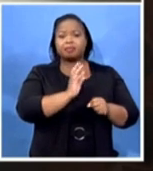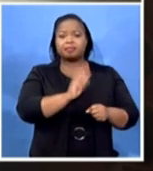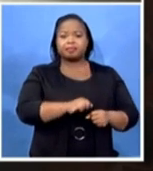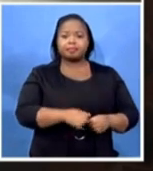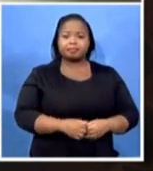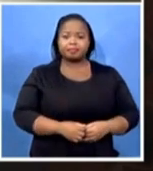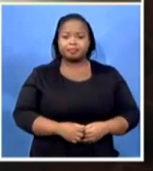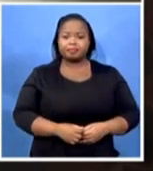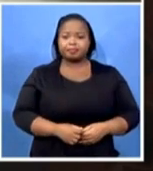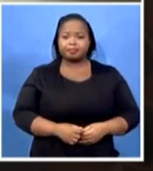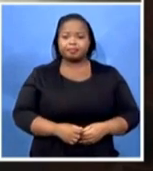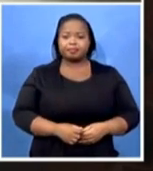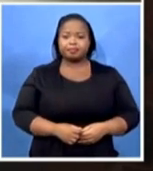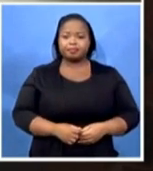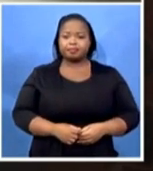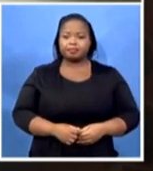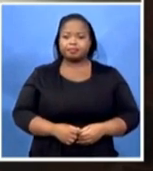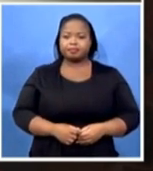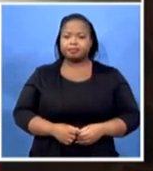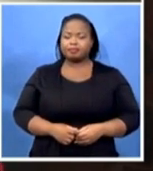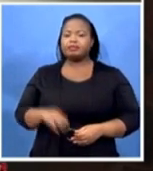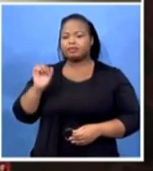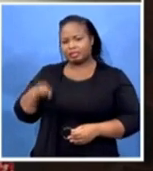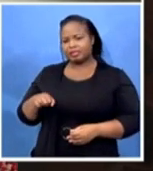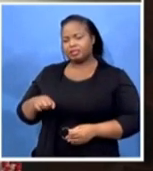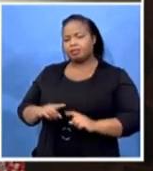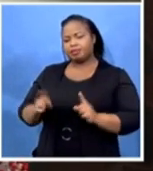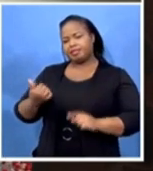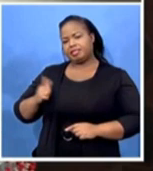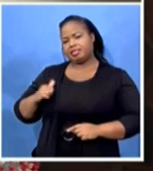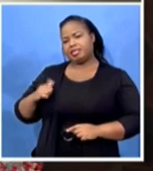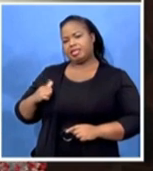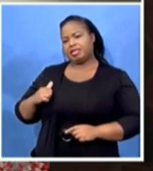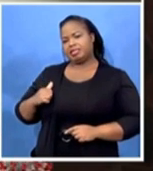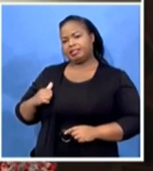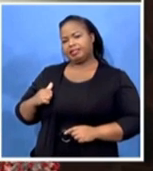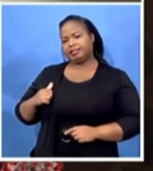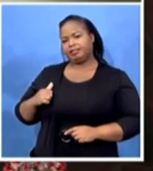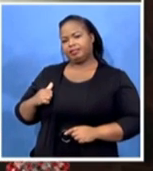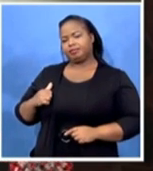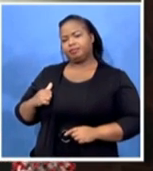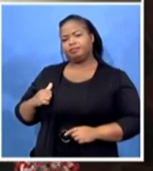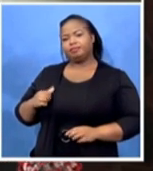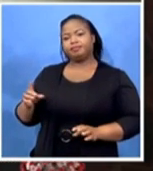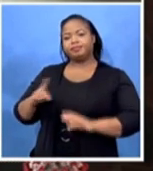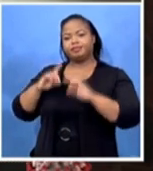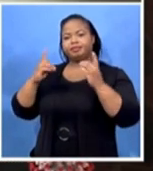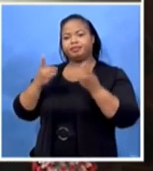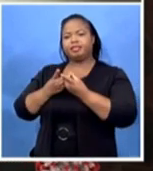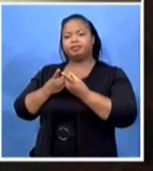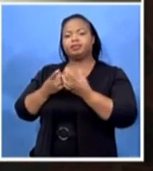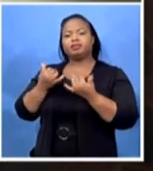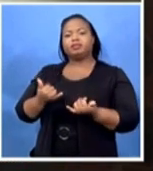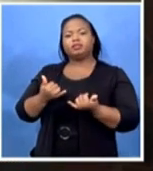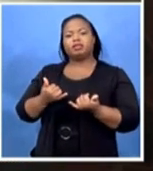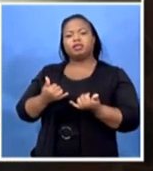Yes, they are hampered, but fortunately enough, the ministry have come up with a sort of a support